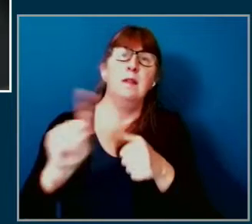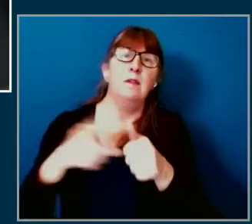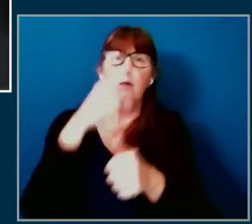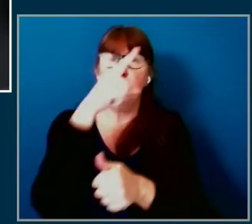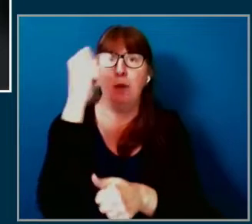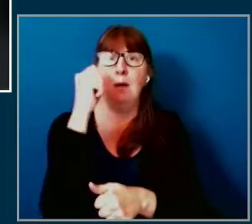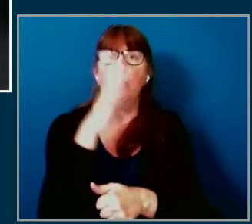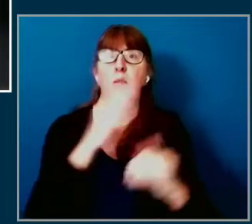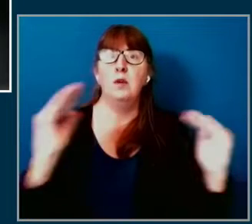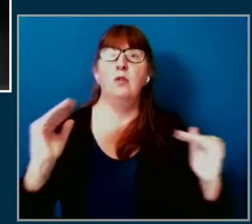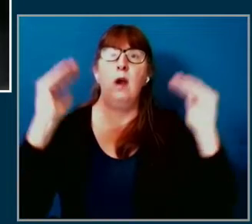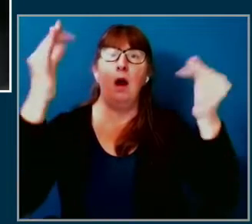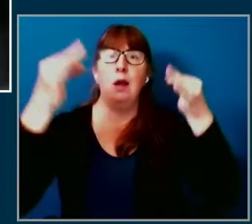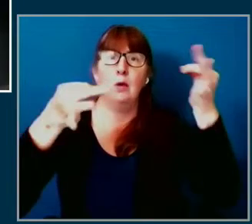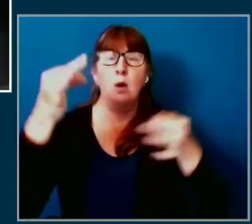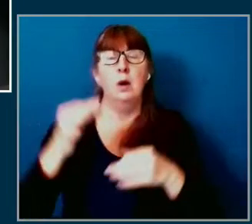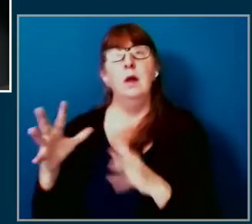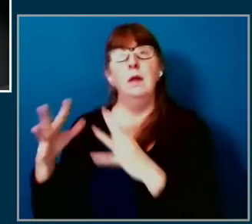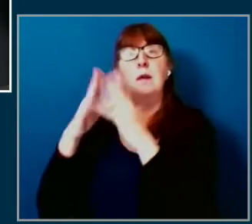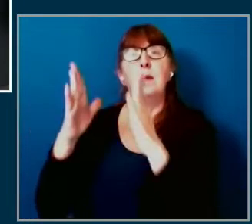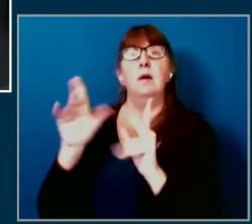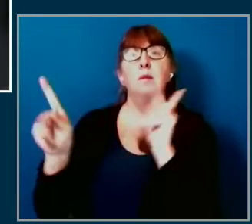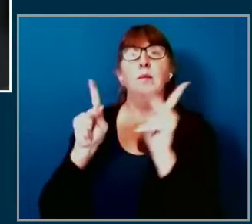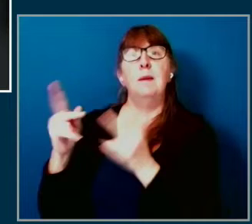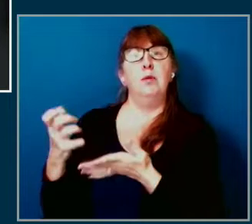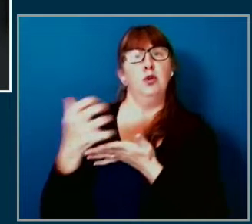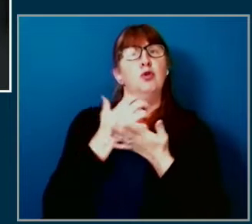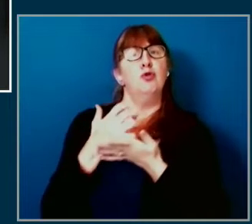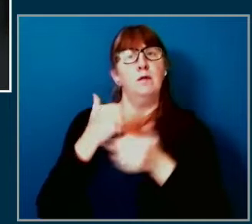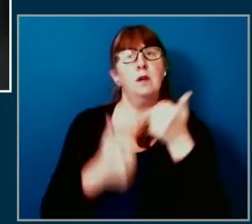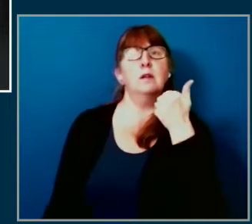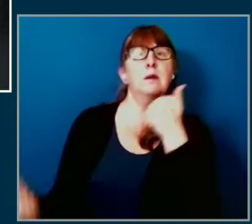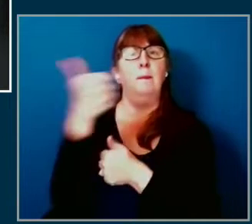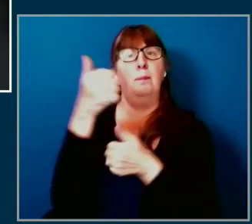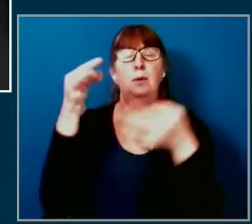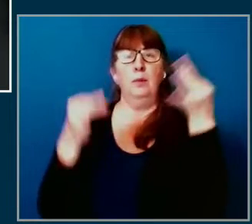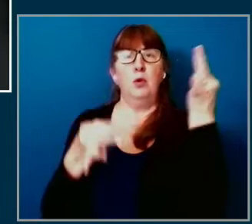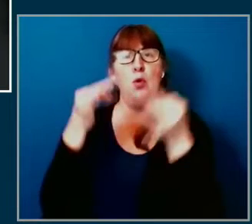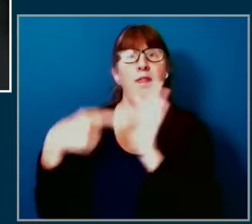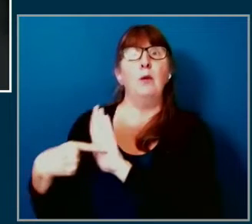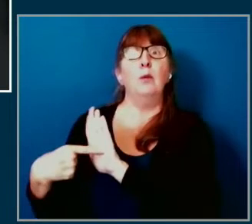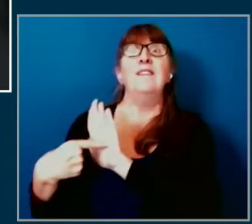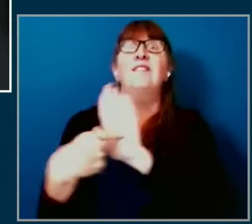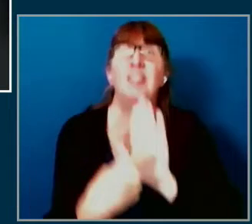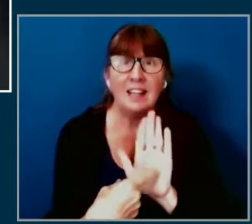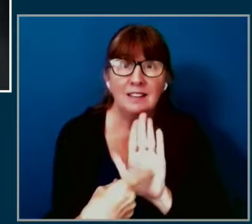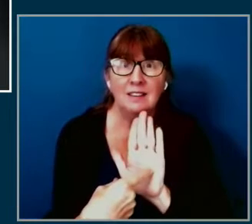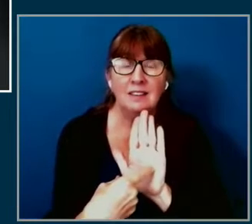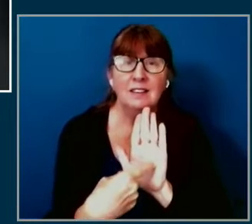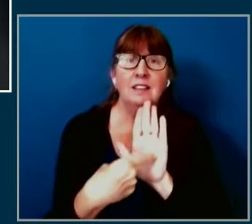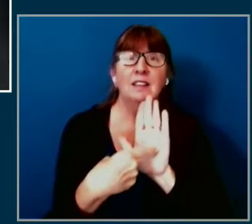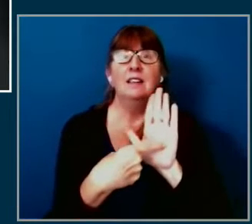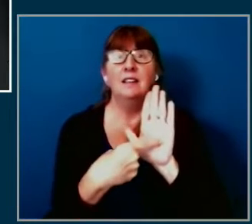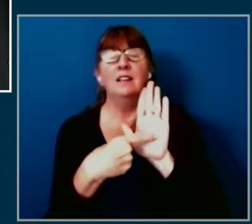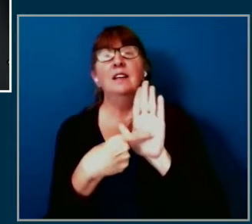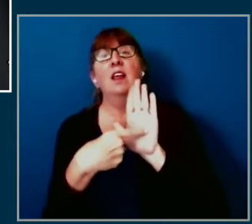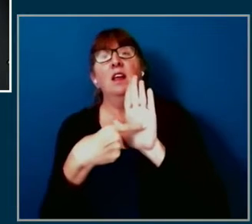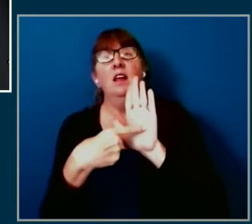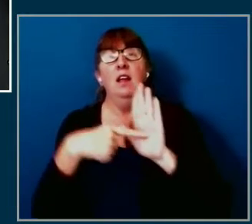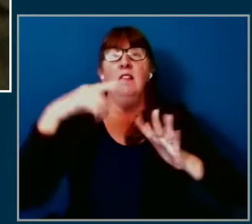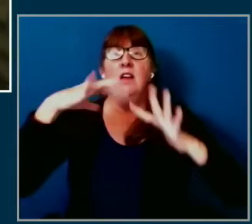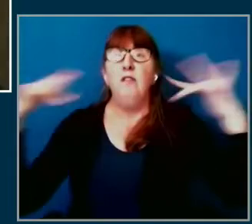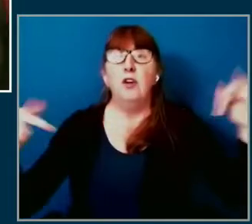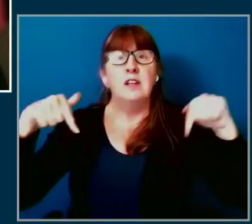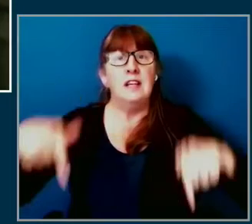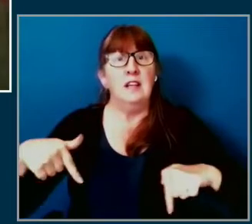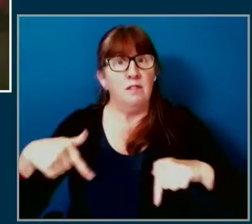American people deserve a Supreme Court that reflects the diversity of the country that it